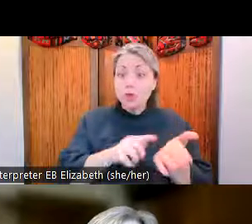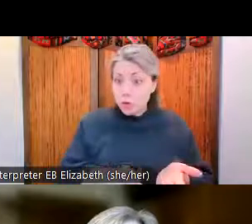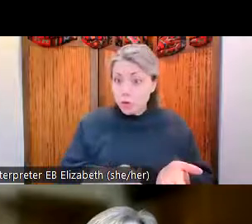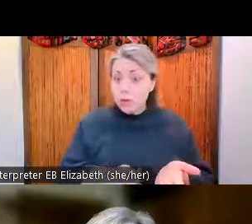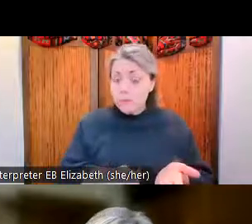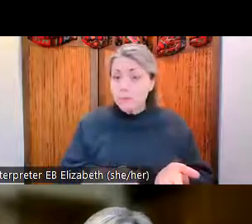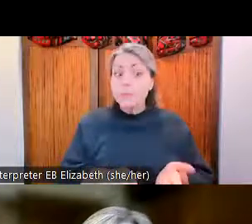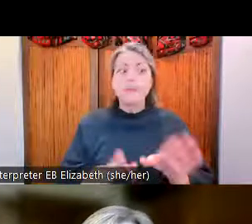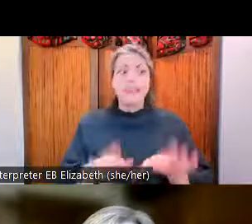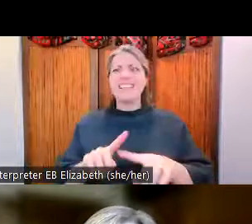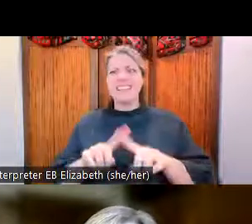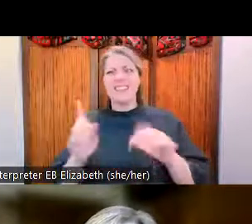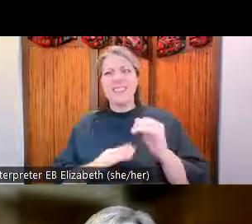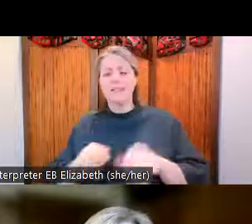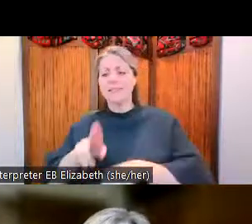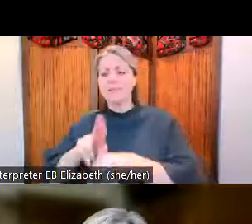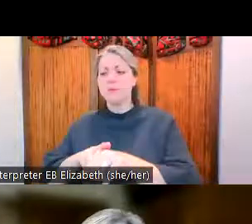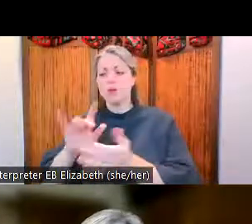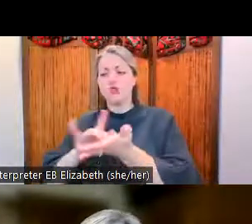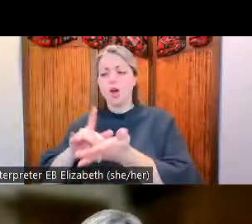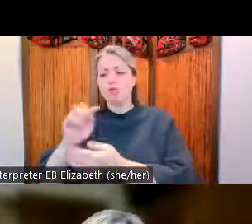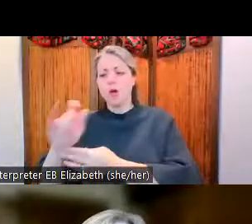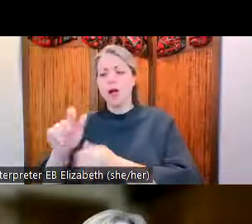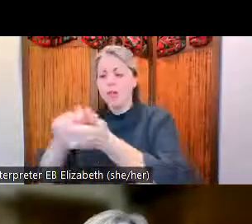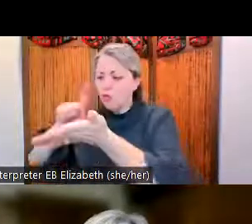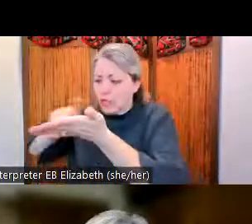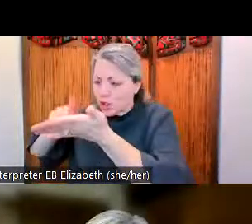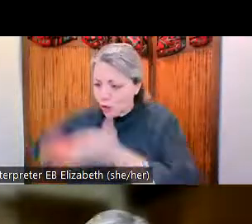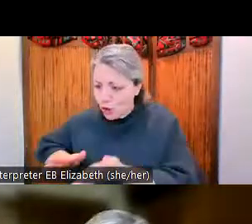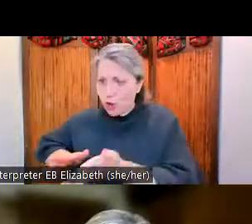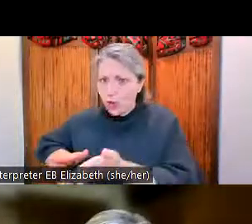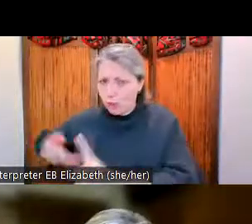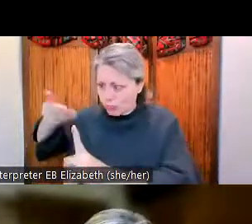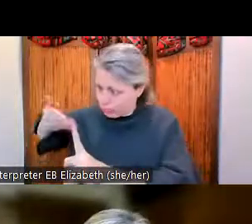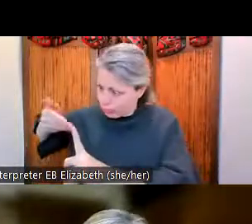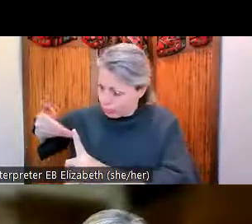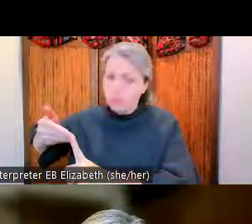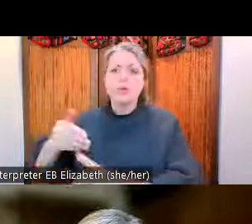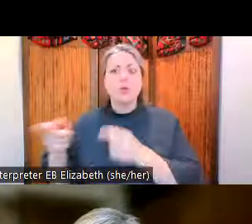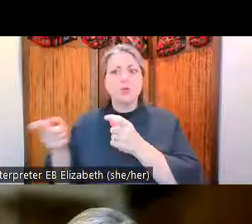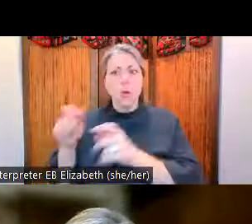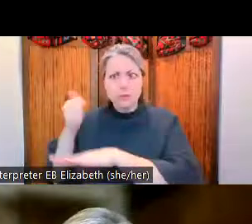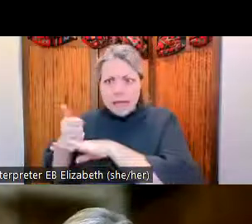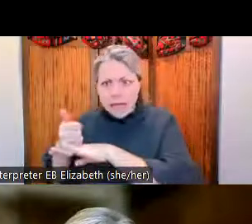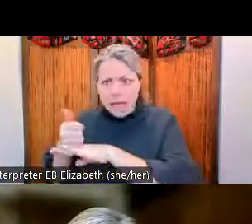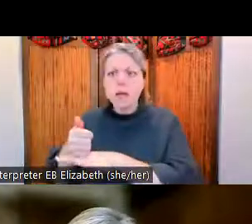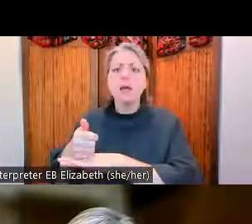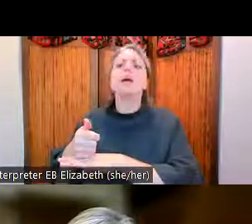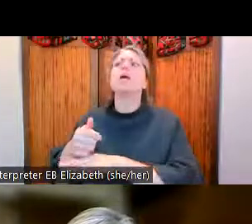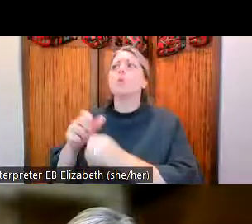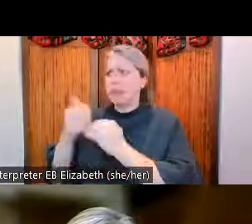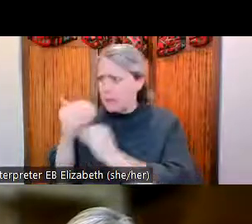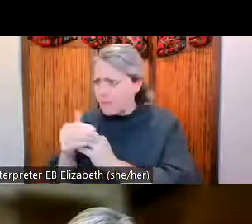lot of the typical drug trials that are conducted in a very controlled setting with very